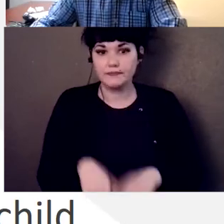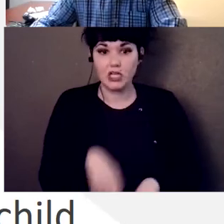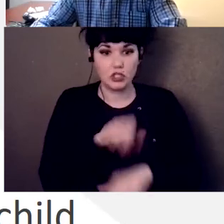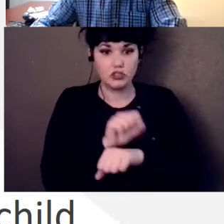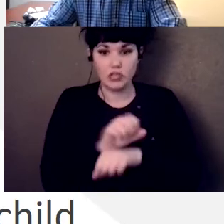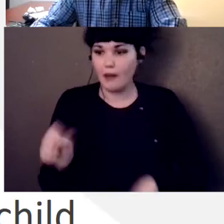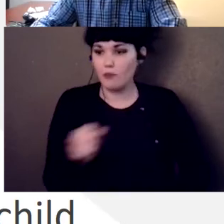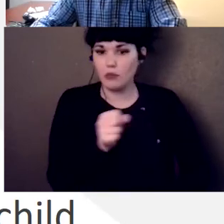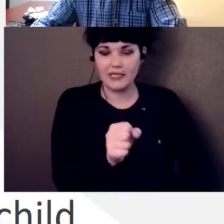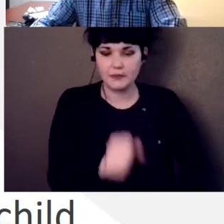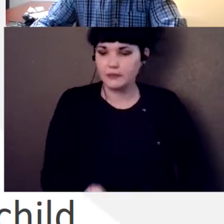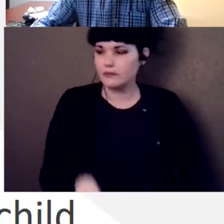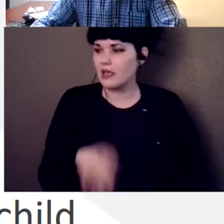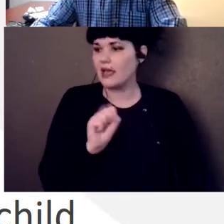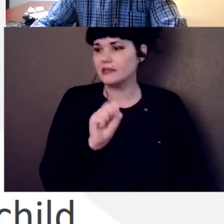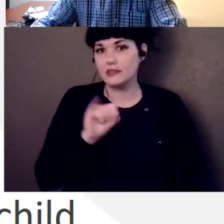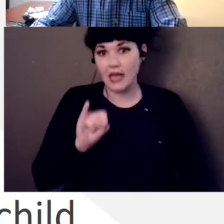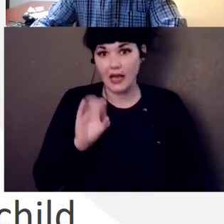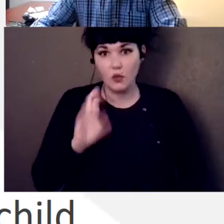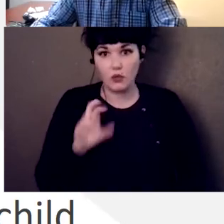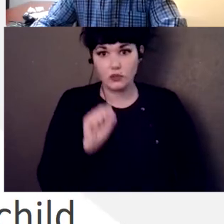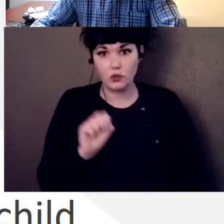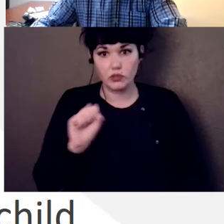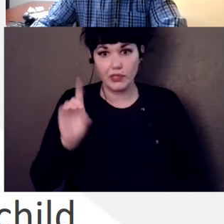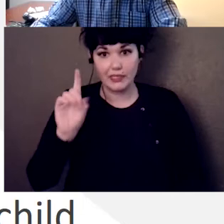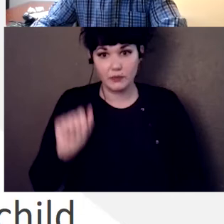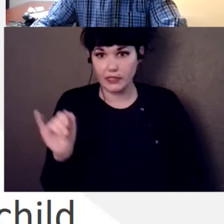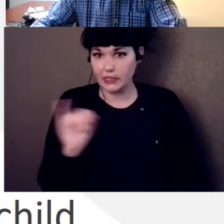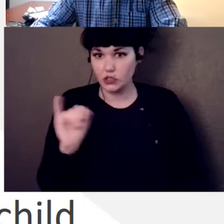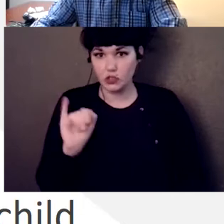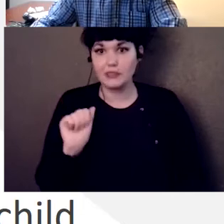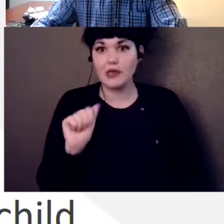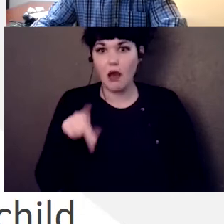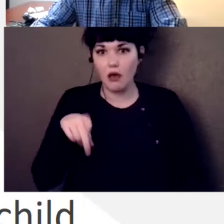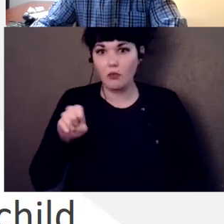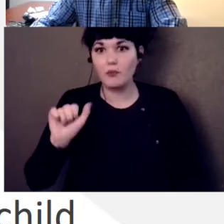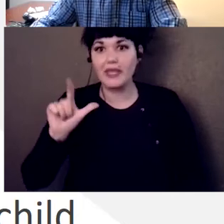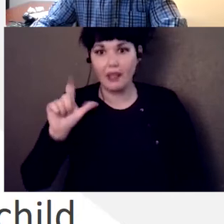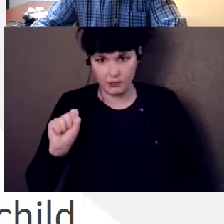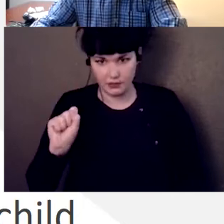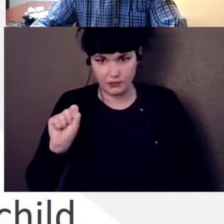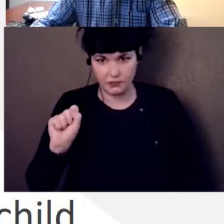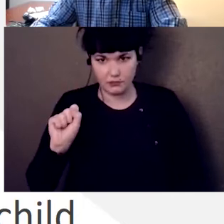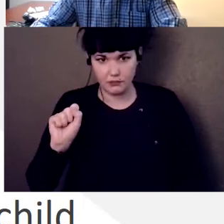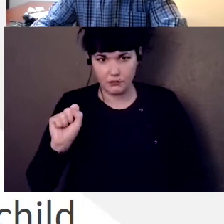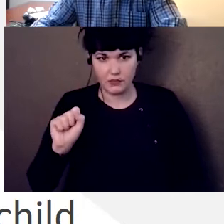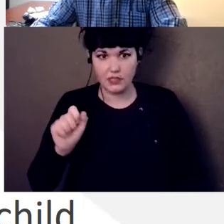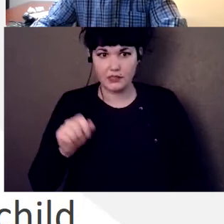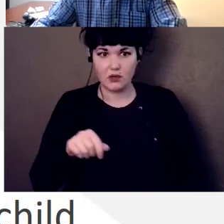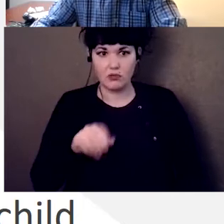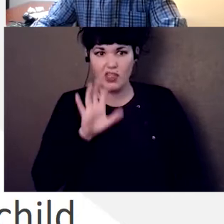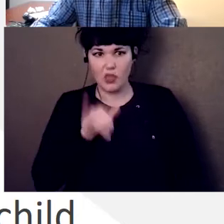then SSI or Social Security Disability Insurance appeals. So these are the things that DRNY does not